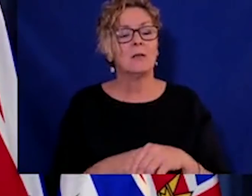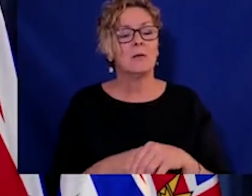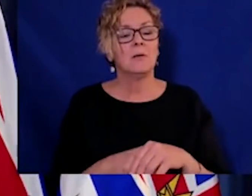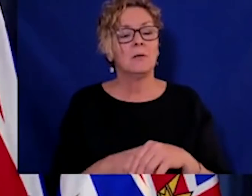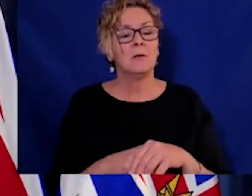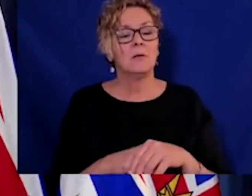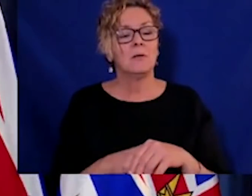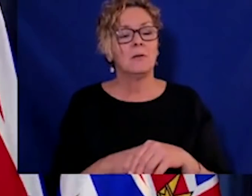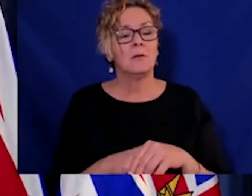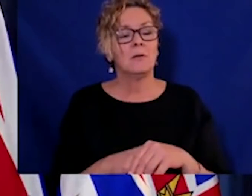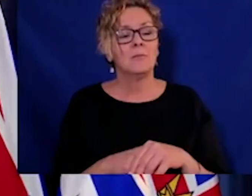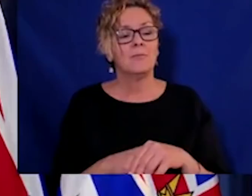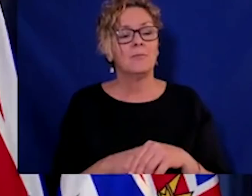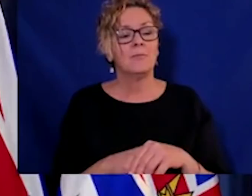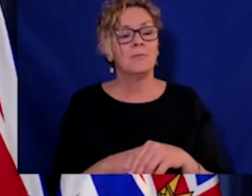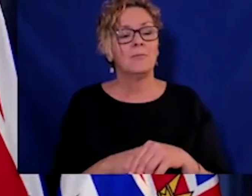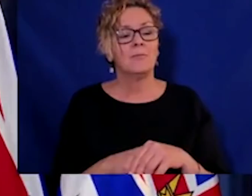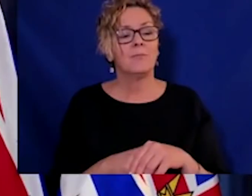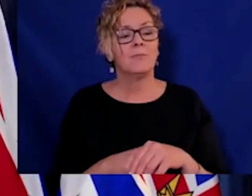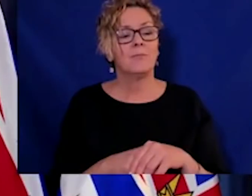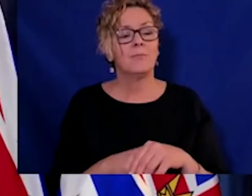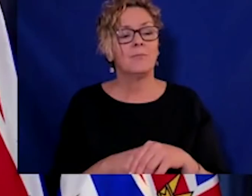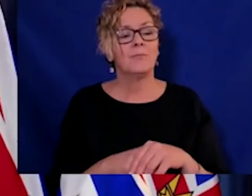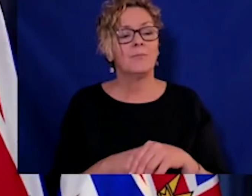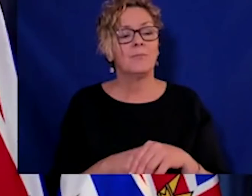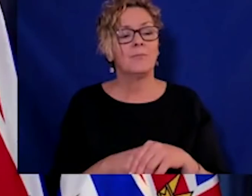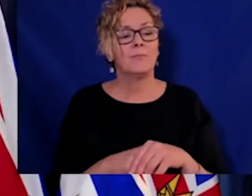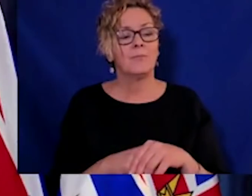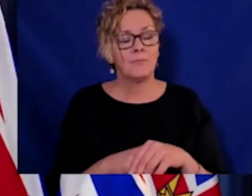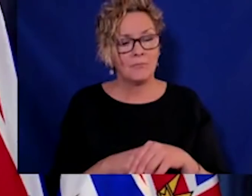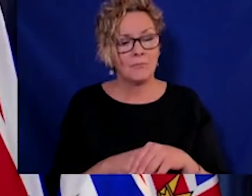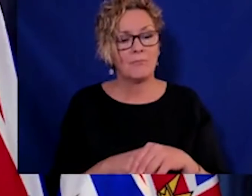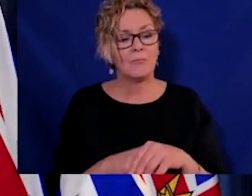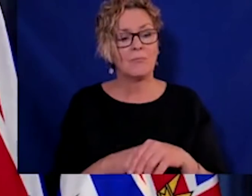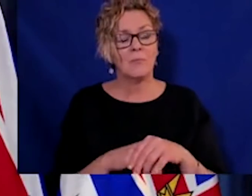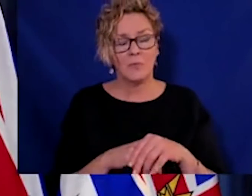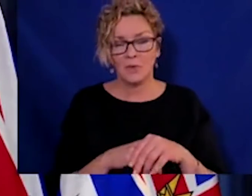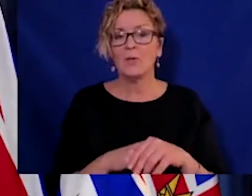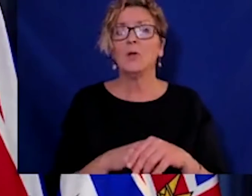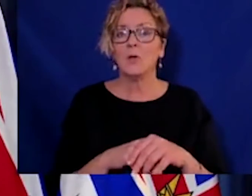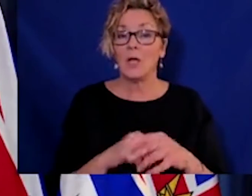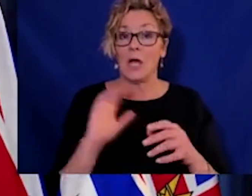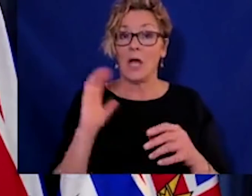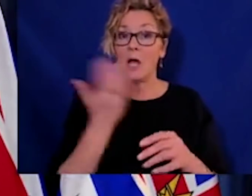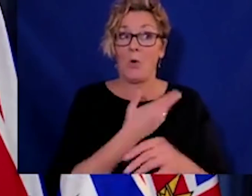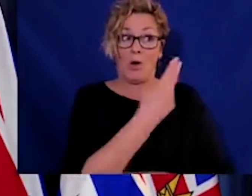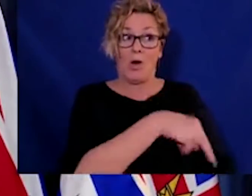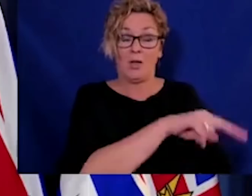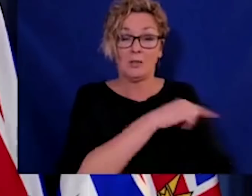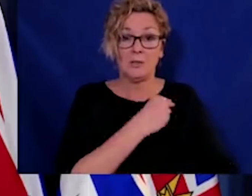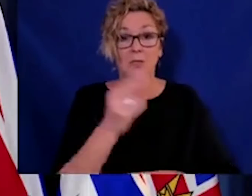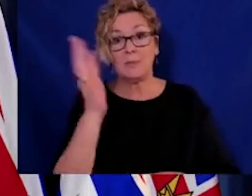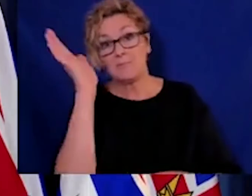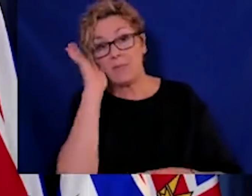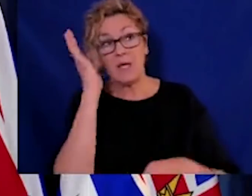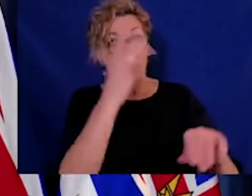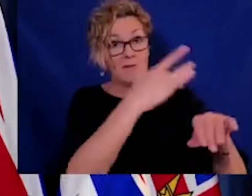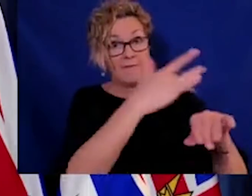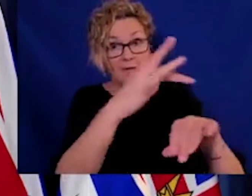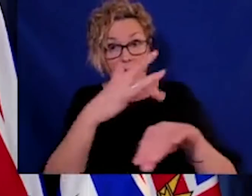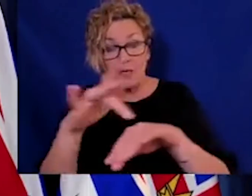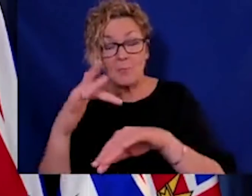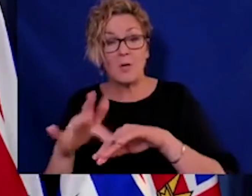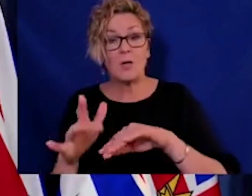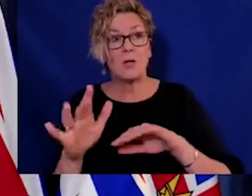72.3% of our base and surge capacity in terms of beds, and in critical care, 56% of our base and surge capacity. Of course,